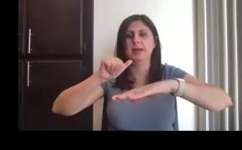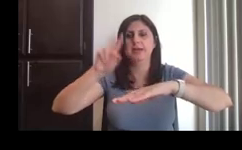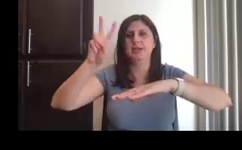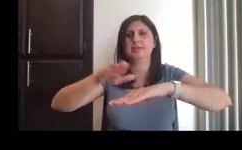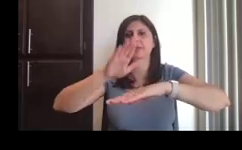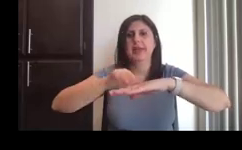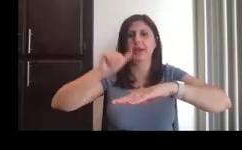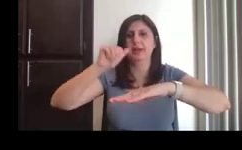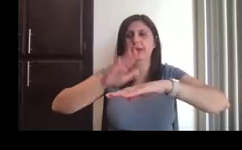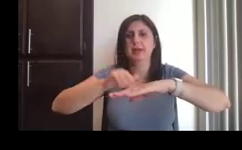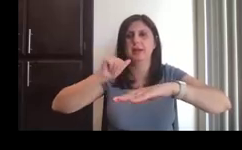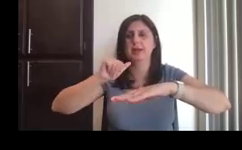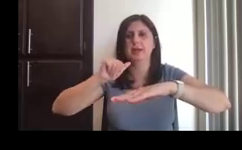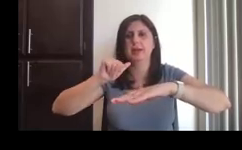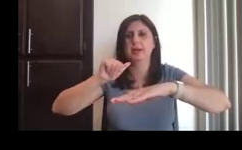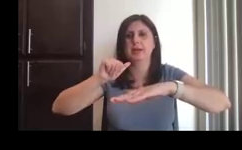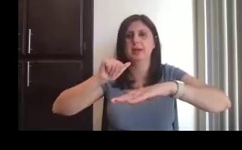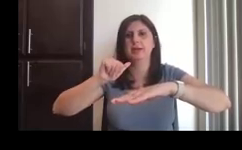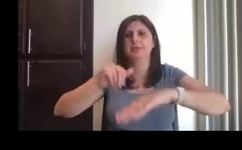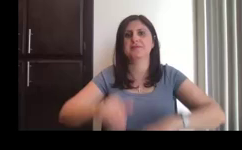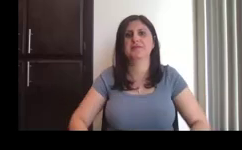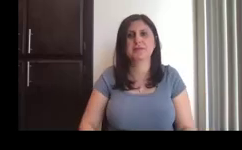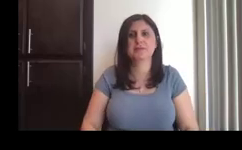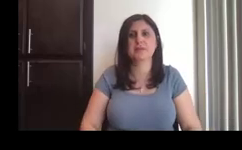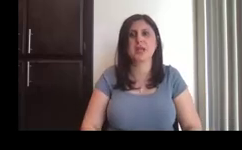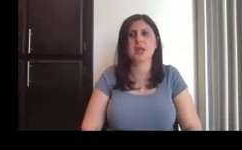Pet. 2 times, pet.